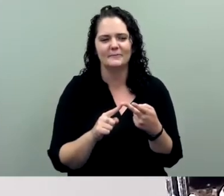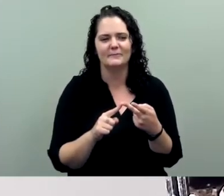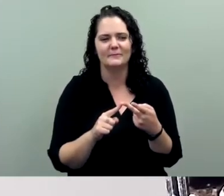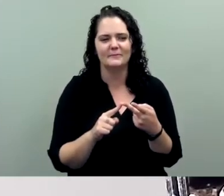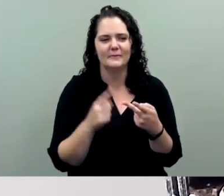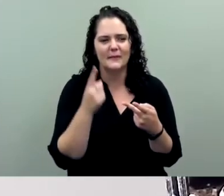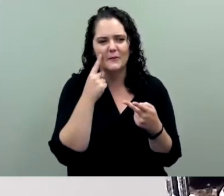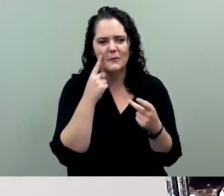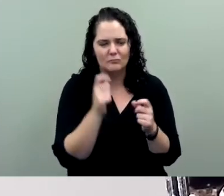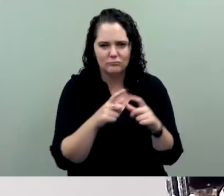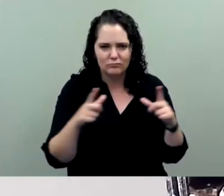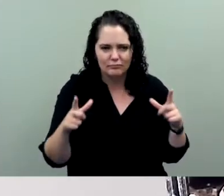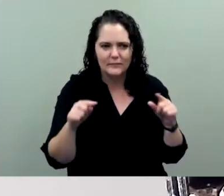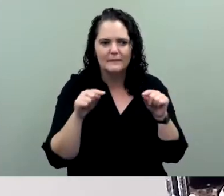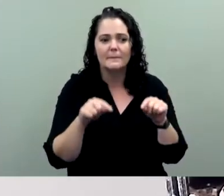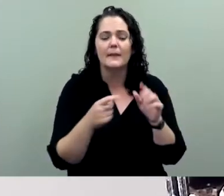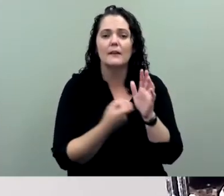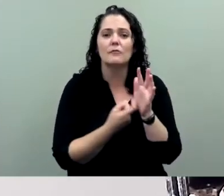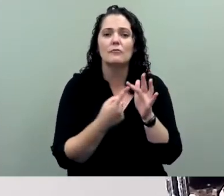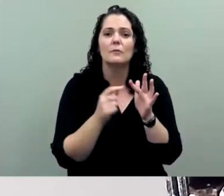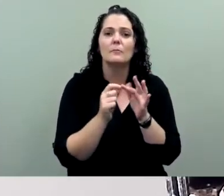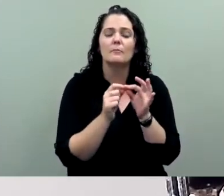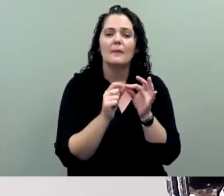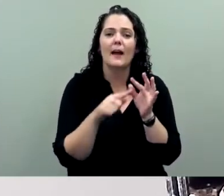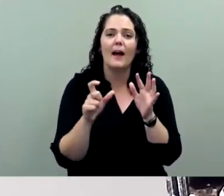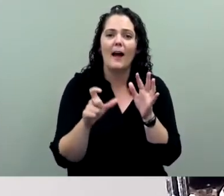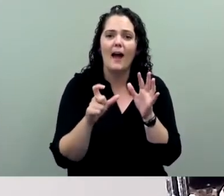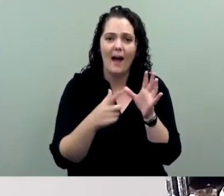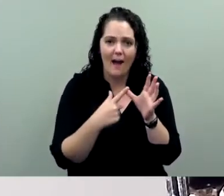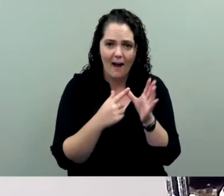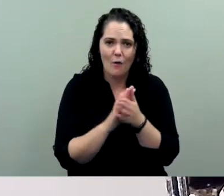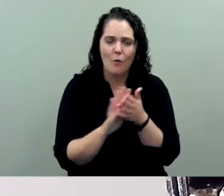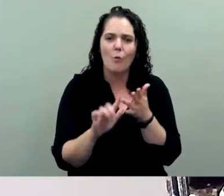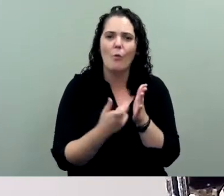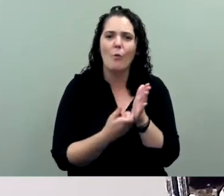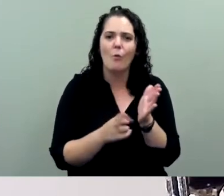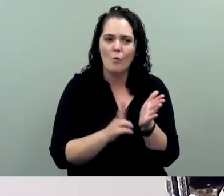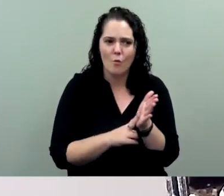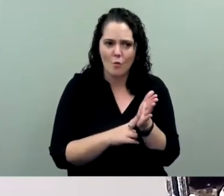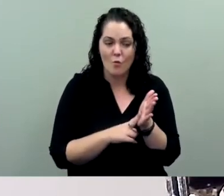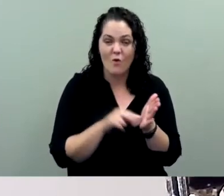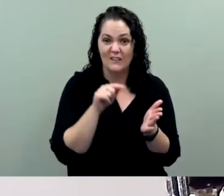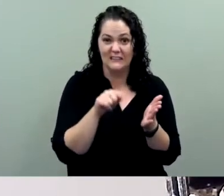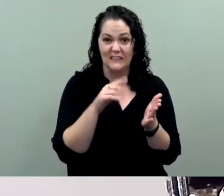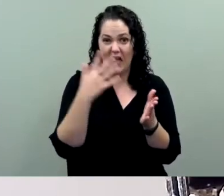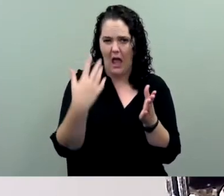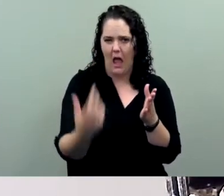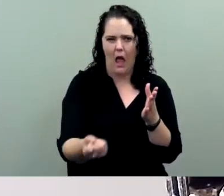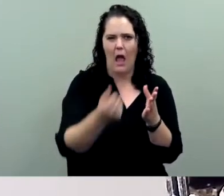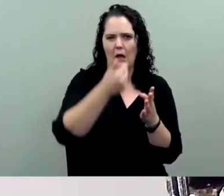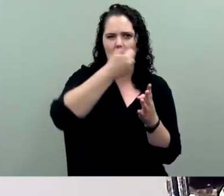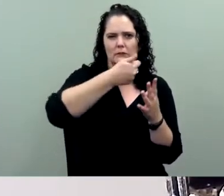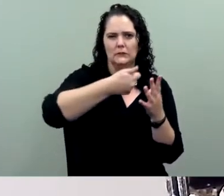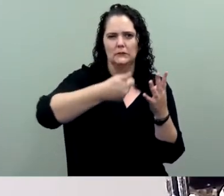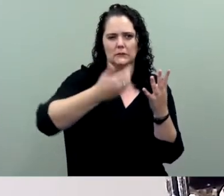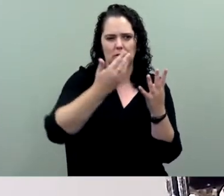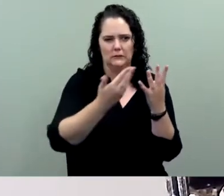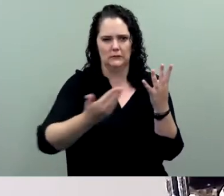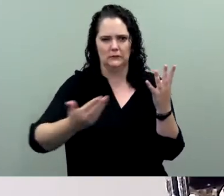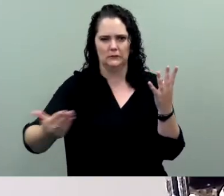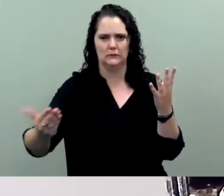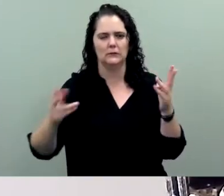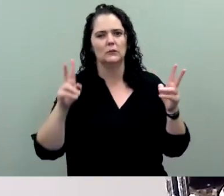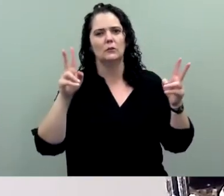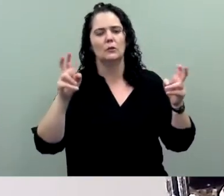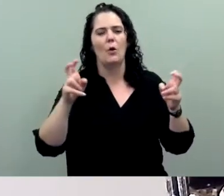in there, by Rebecca Horn. All right, and it's part of a whole series of works that she did called Performances